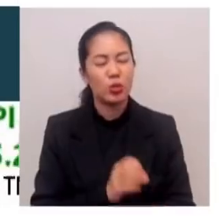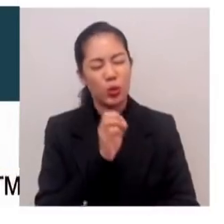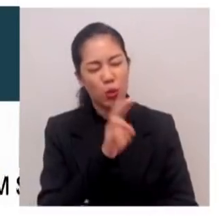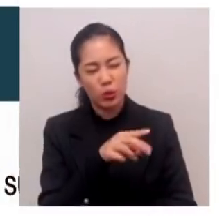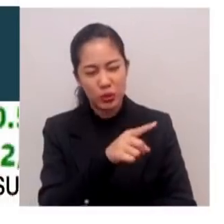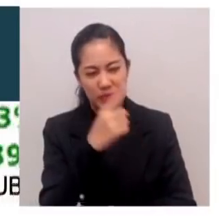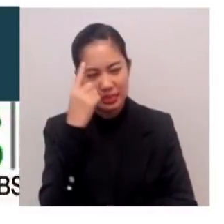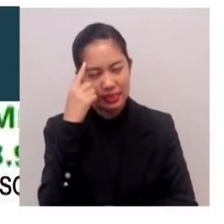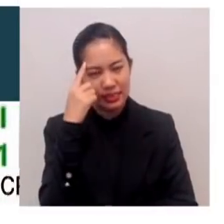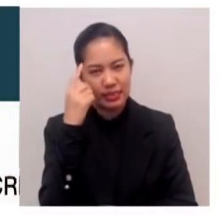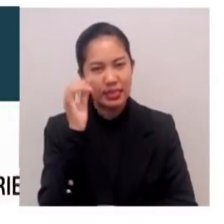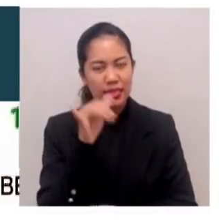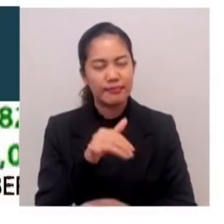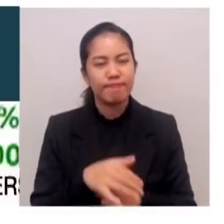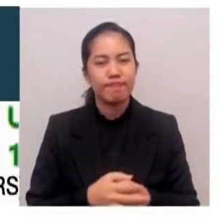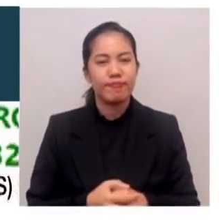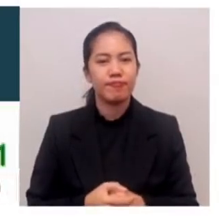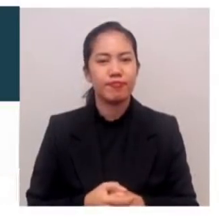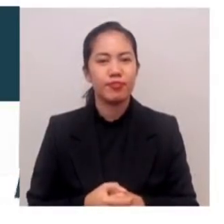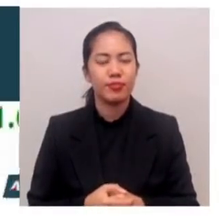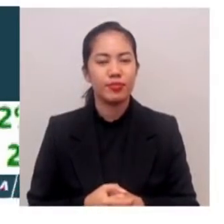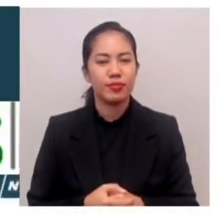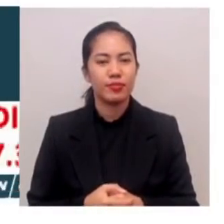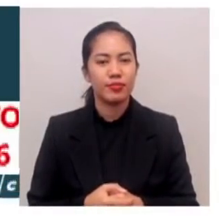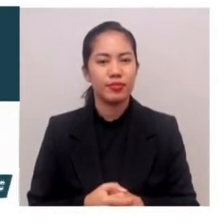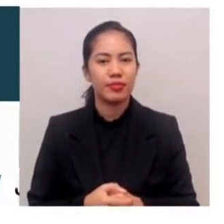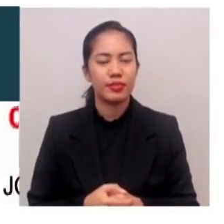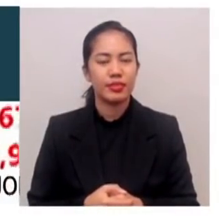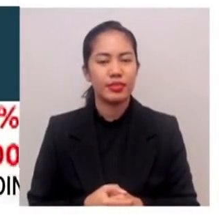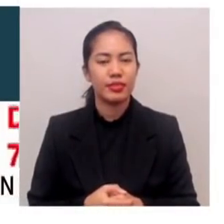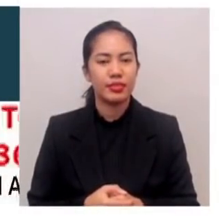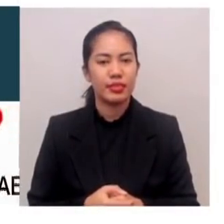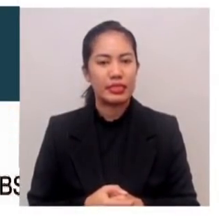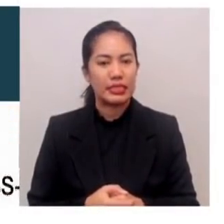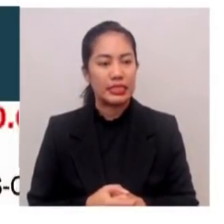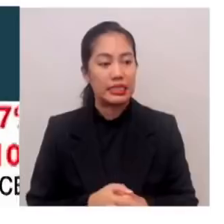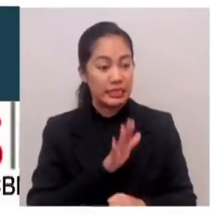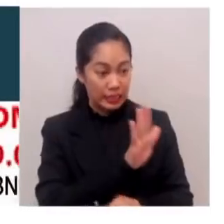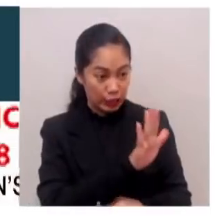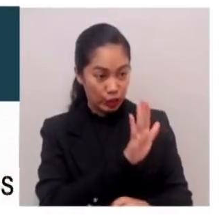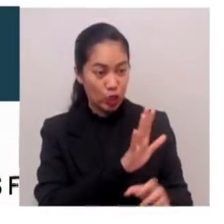sort of a glimpse already into how his organization, his